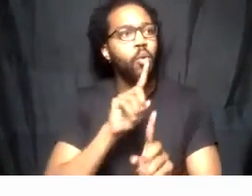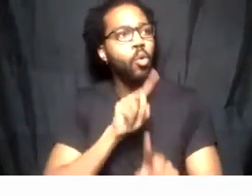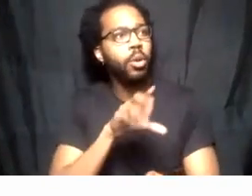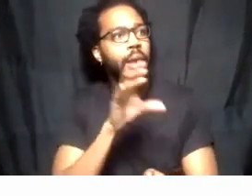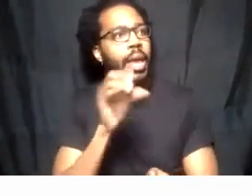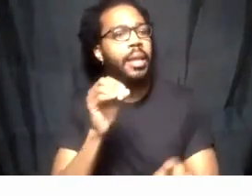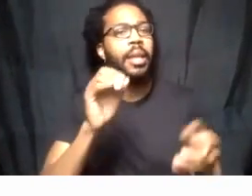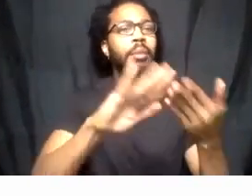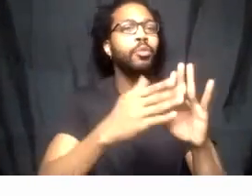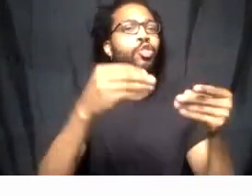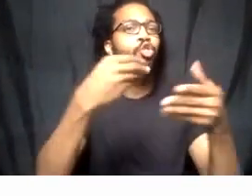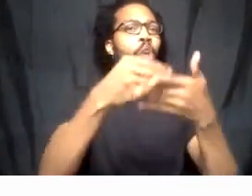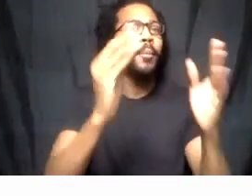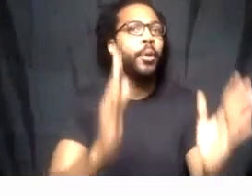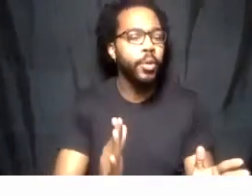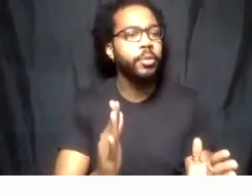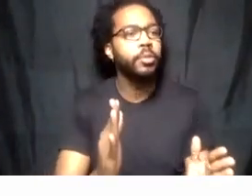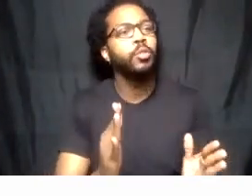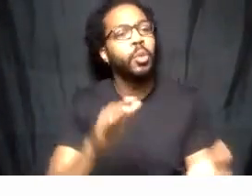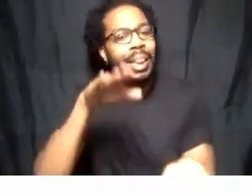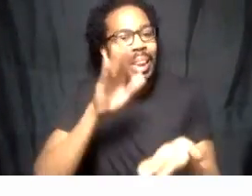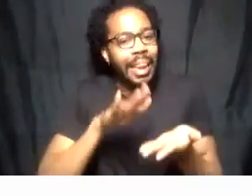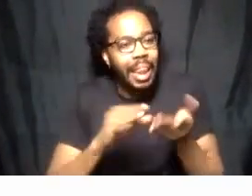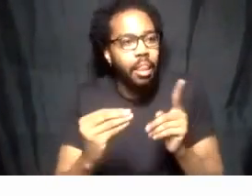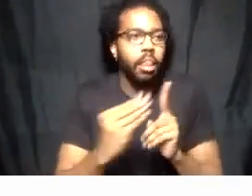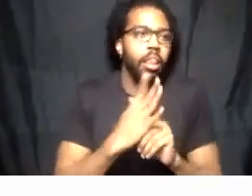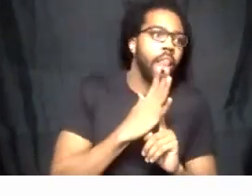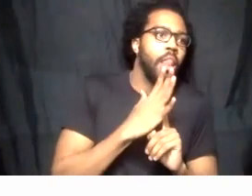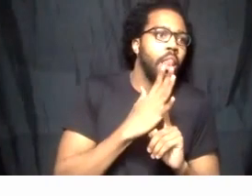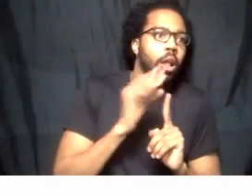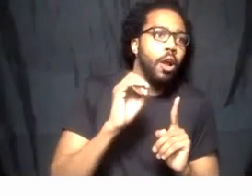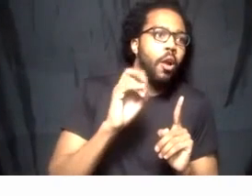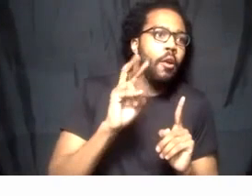to minimize COVID-19 exposure by staff?